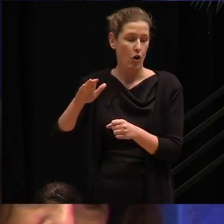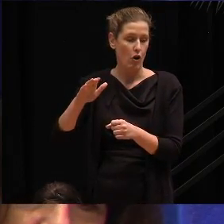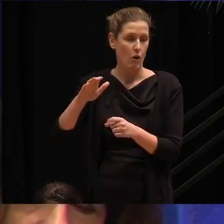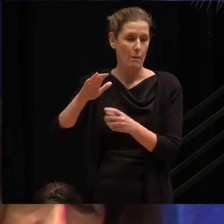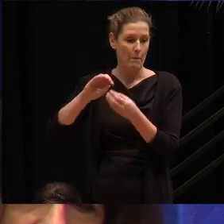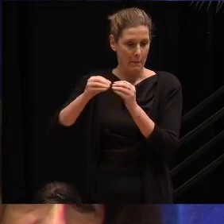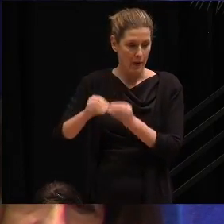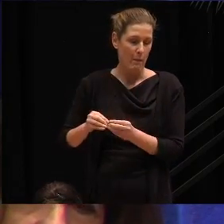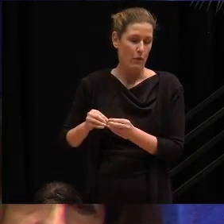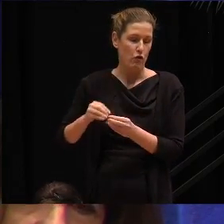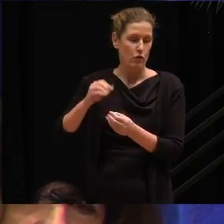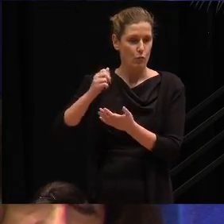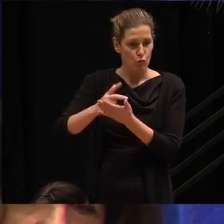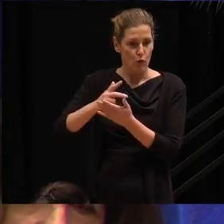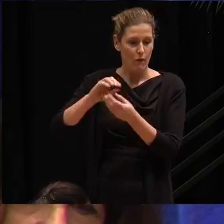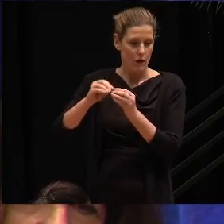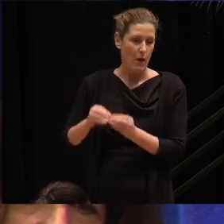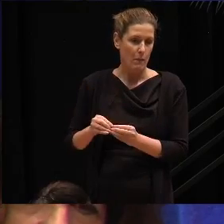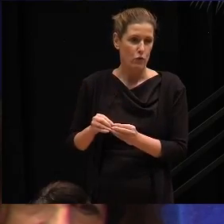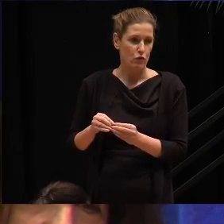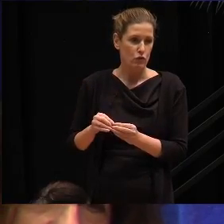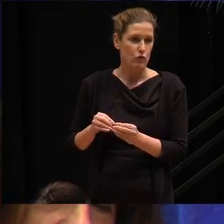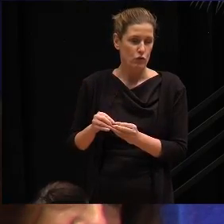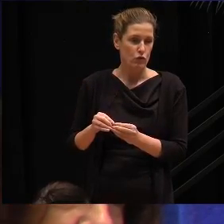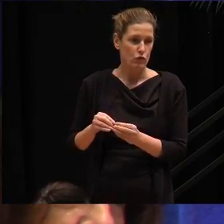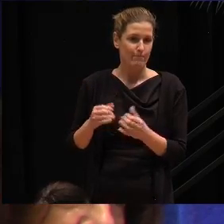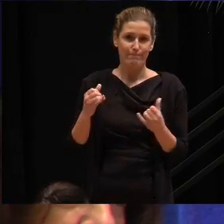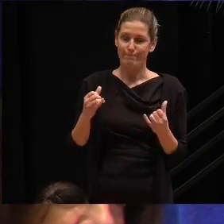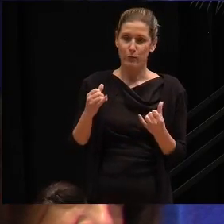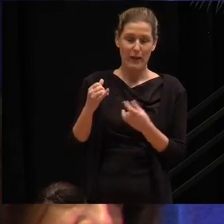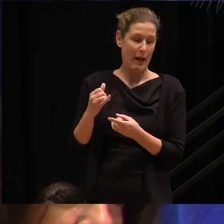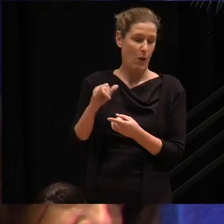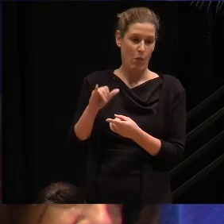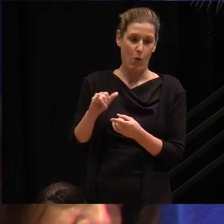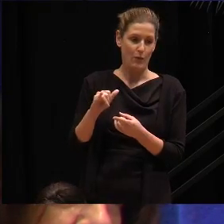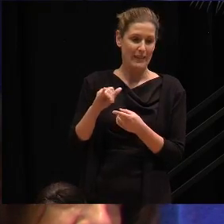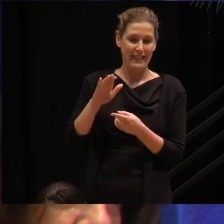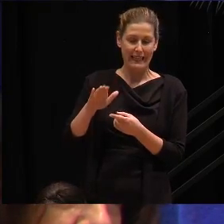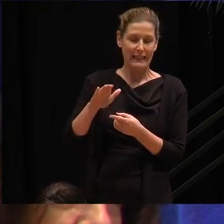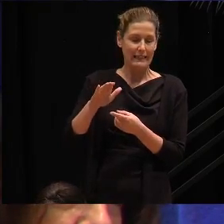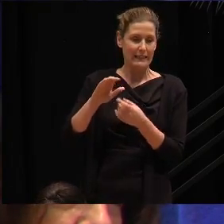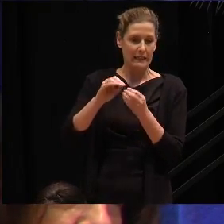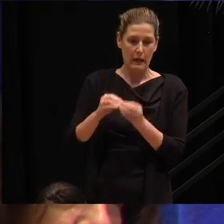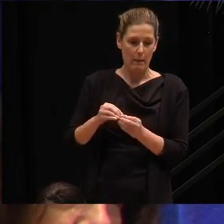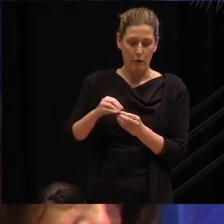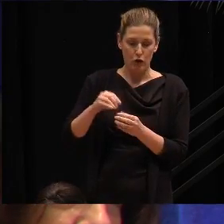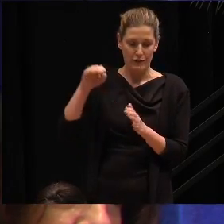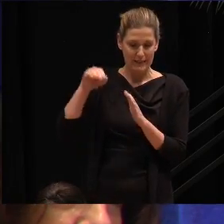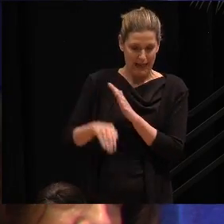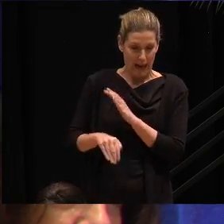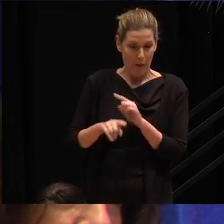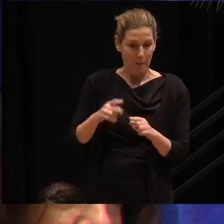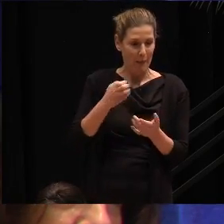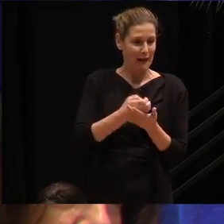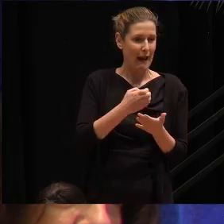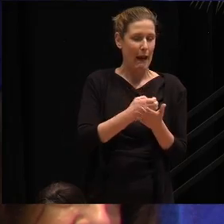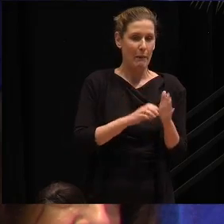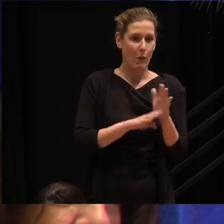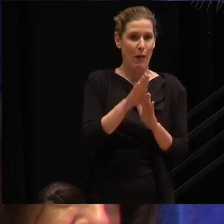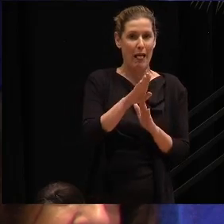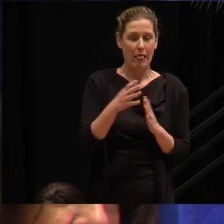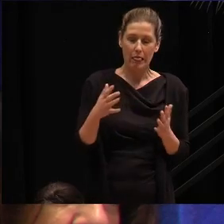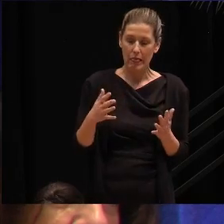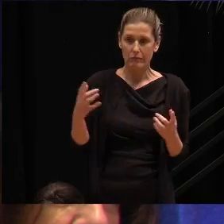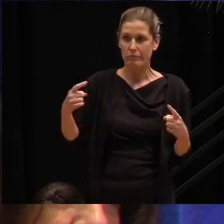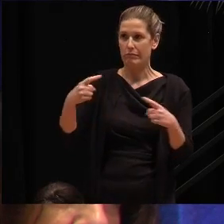are counter force trends right now. His popularity is down, the economy is doing well, it has been doing well for a